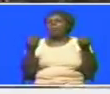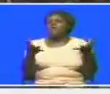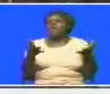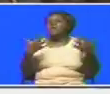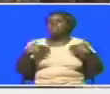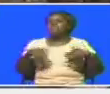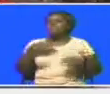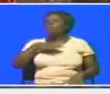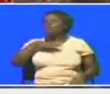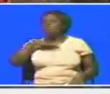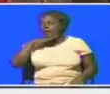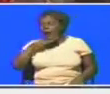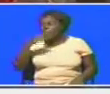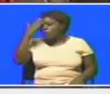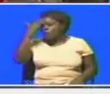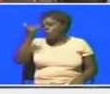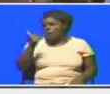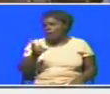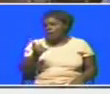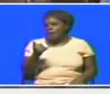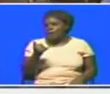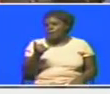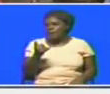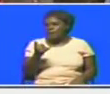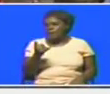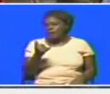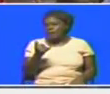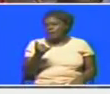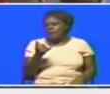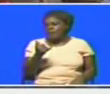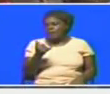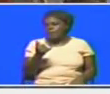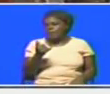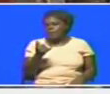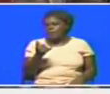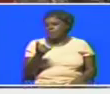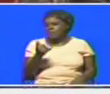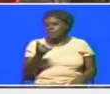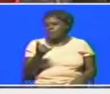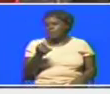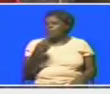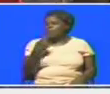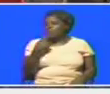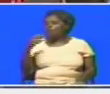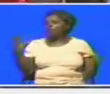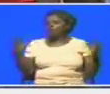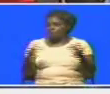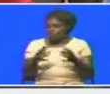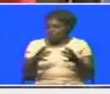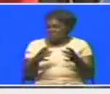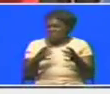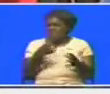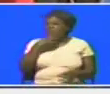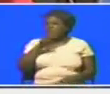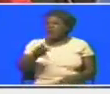people who have died following the upsurge of malaria in Baringo County. According to the Pokot community, it is a taboo